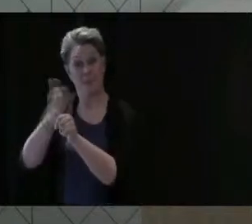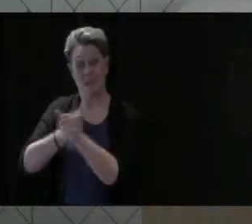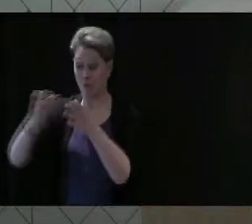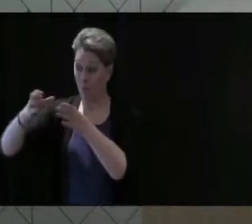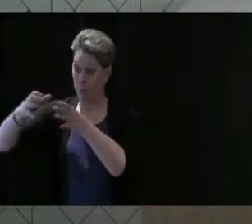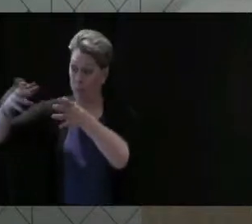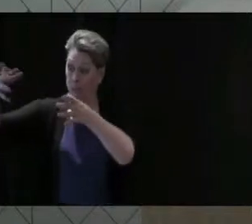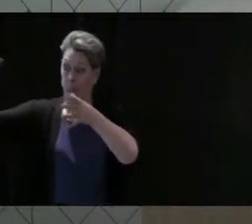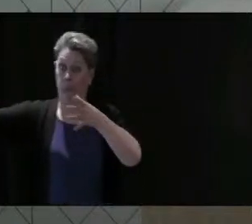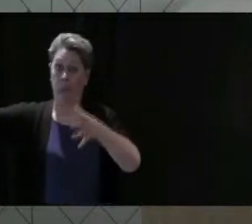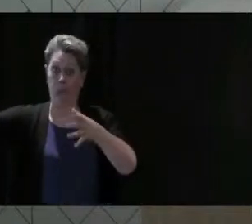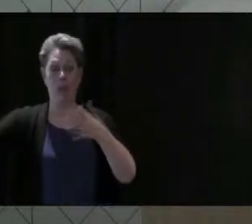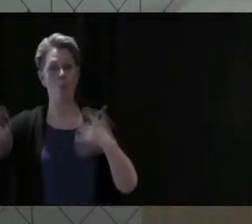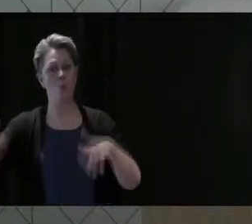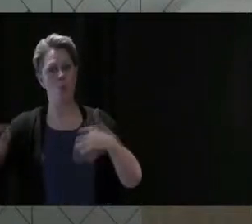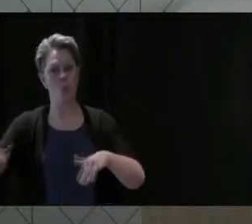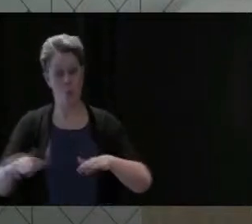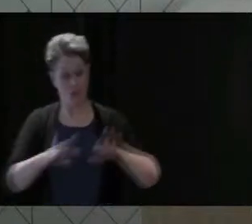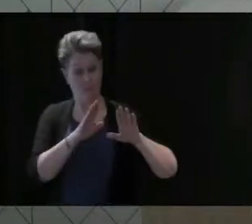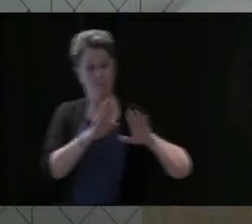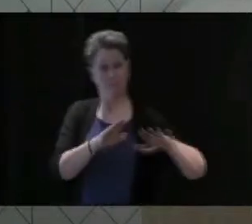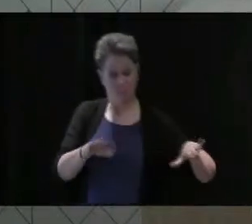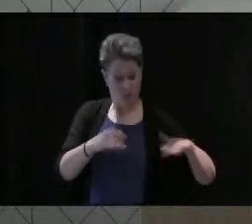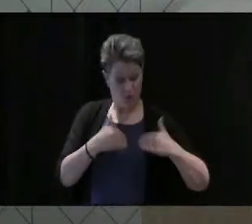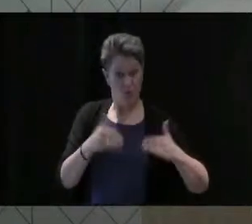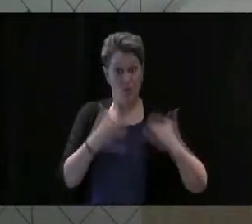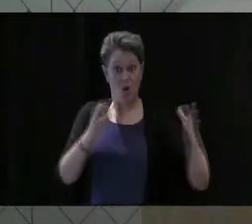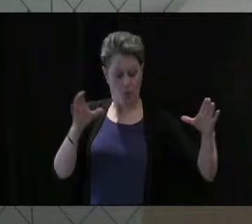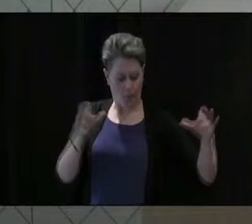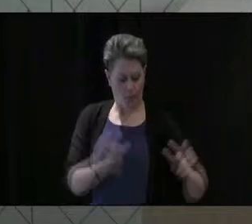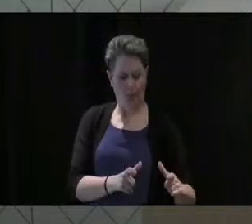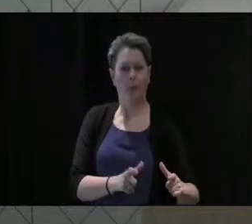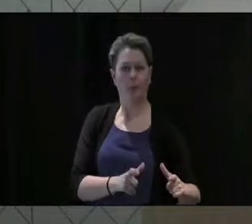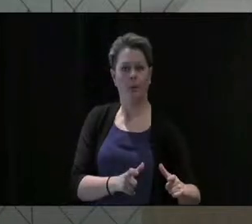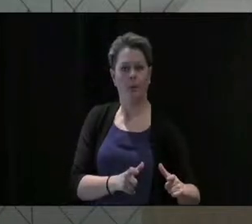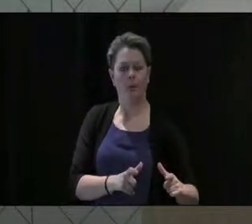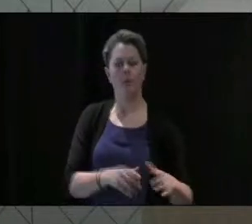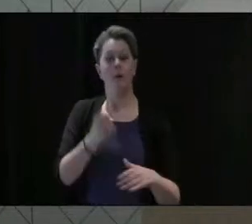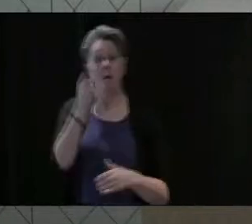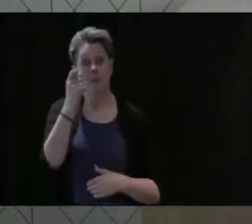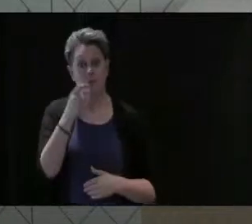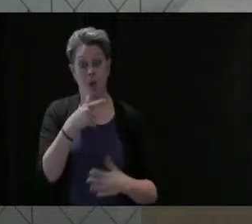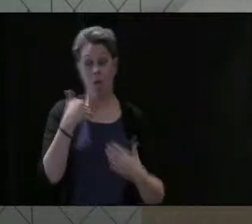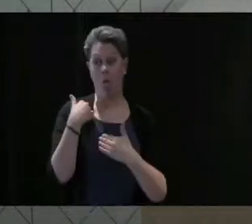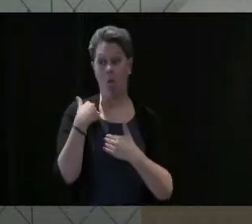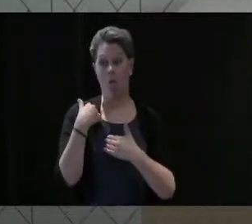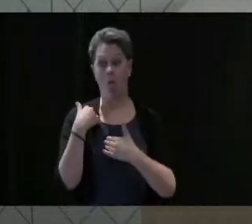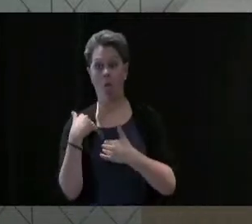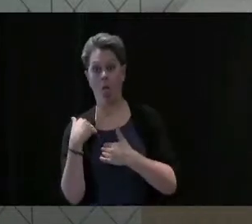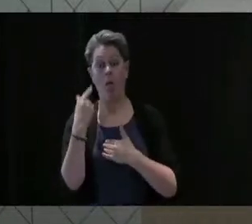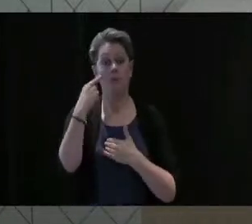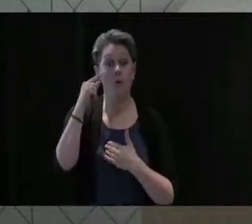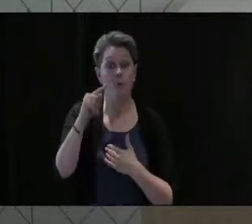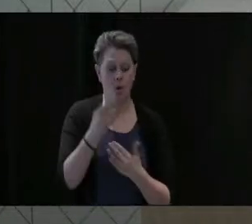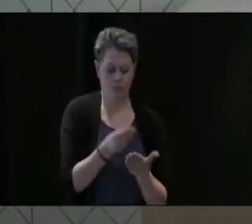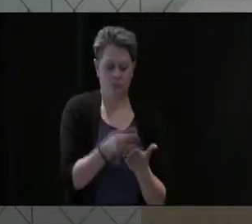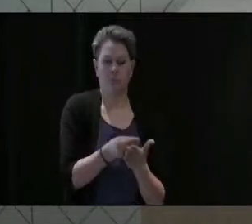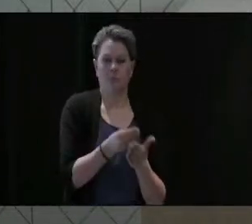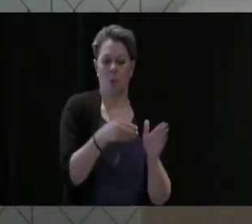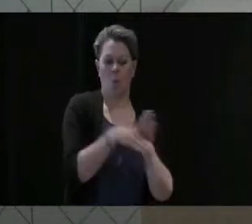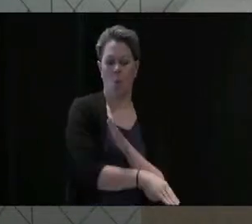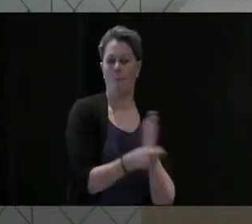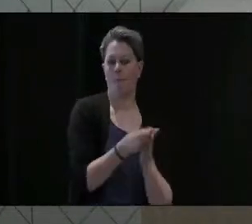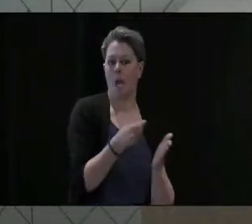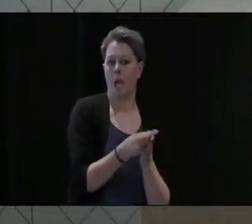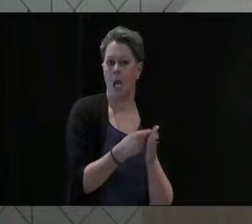Much more is expected of them for another reason: the huge debt burden we have built up in the past